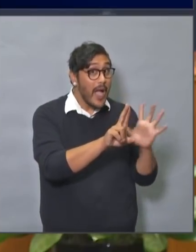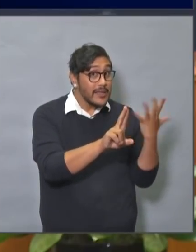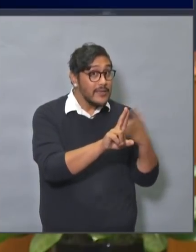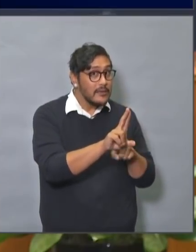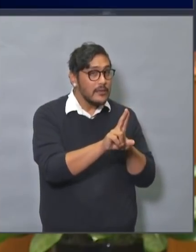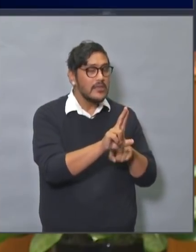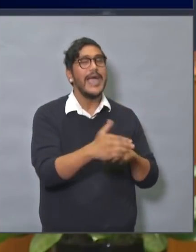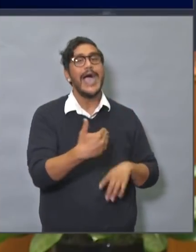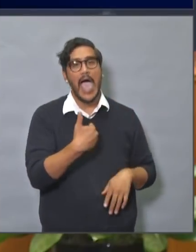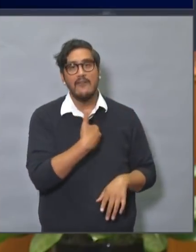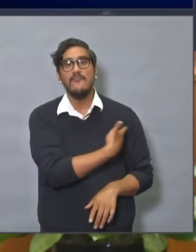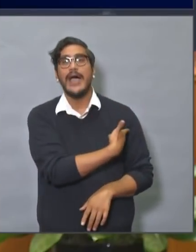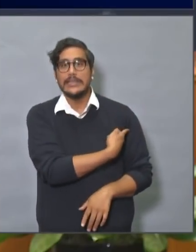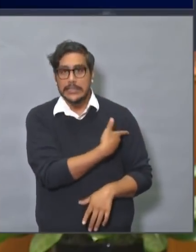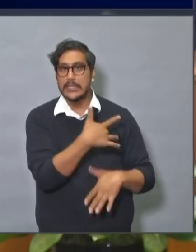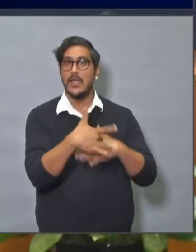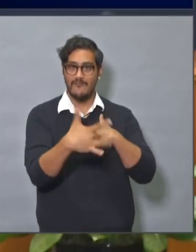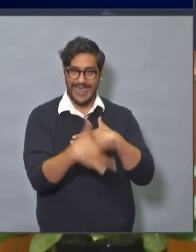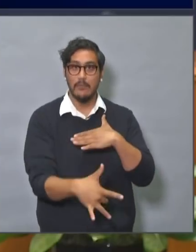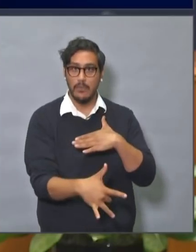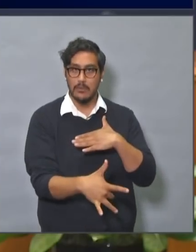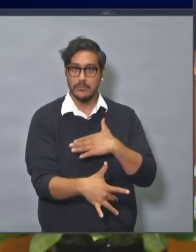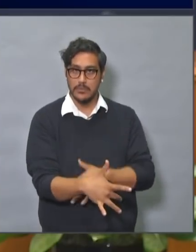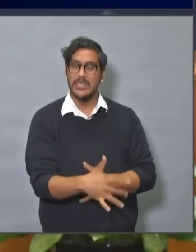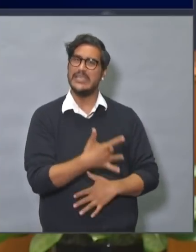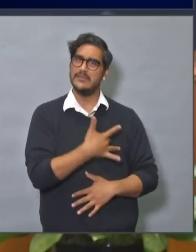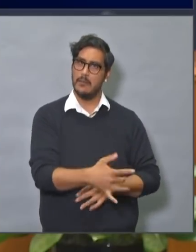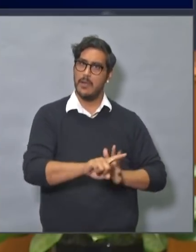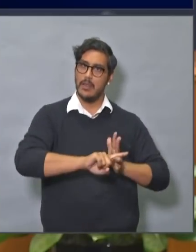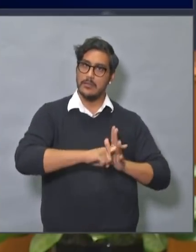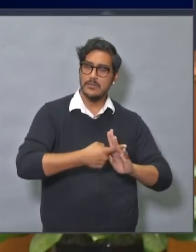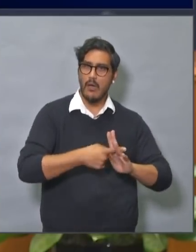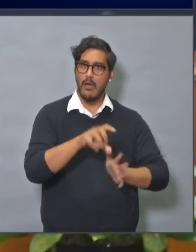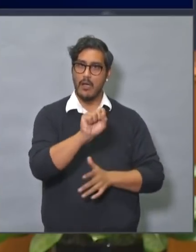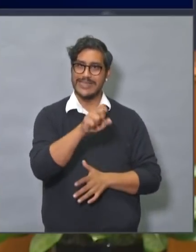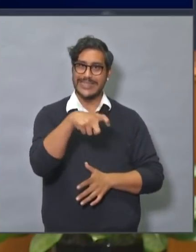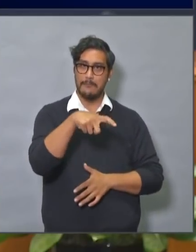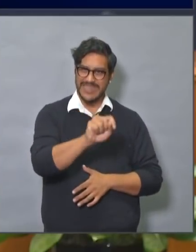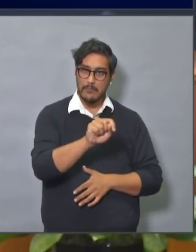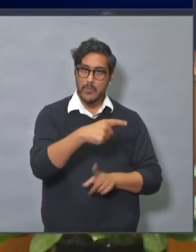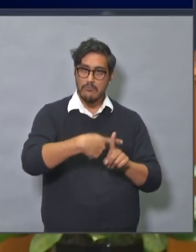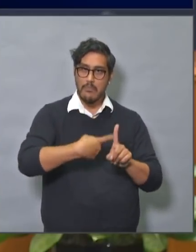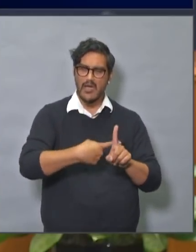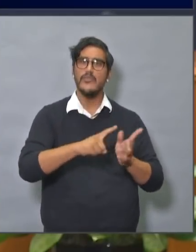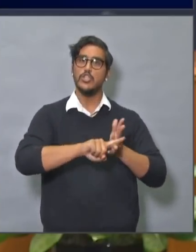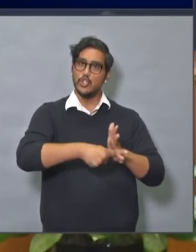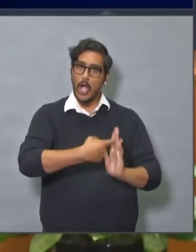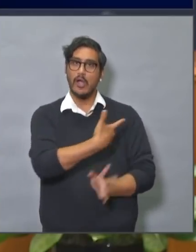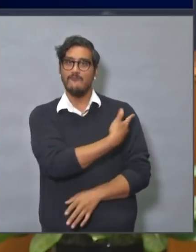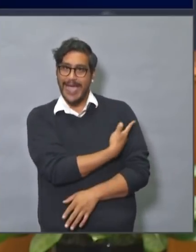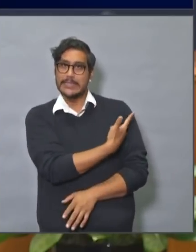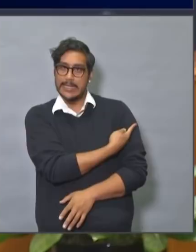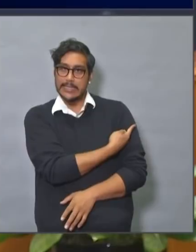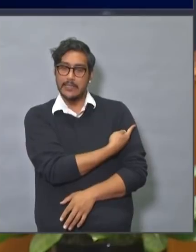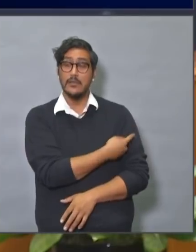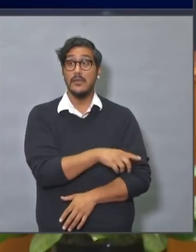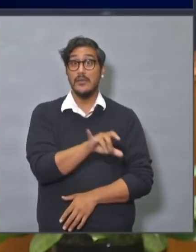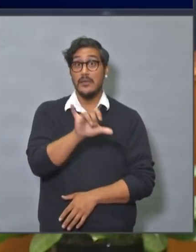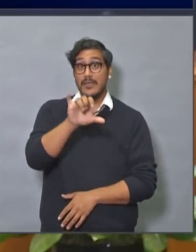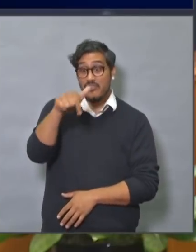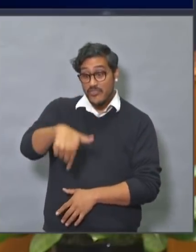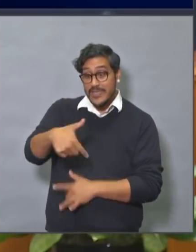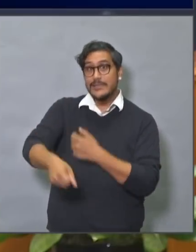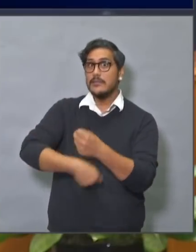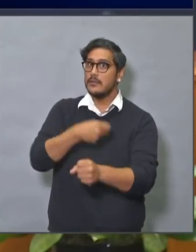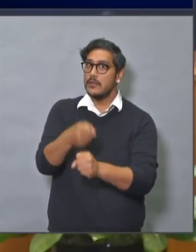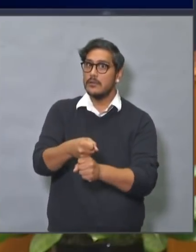vaccine that will be available. We usually start vaccinating in September. This year, more than any other year, will be so important for